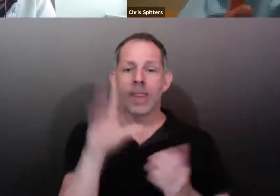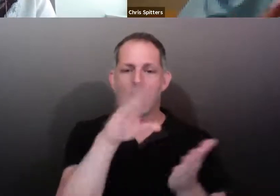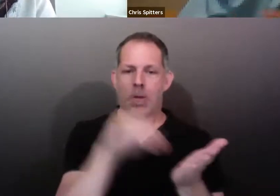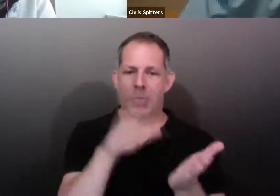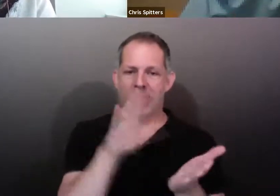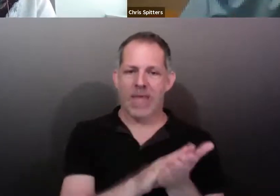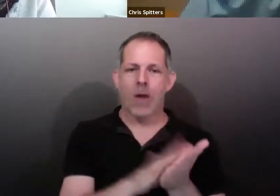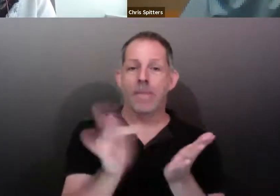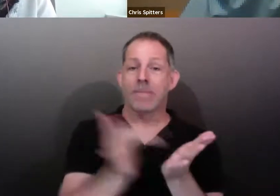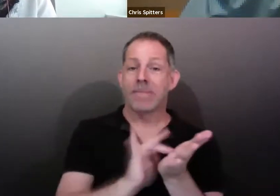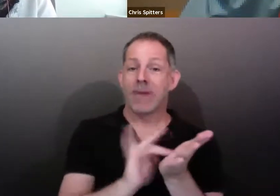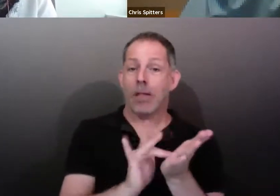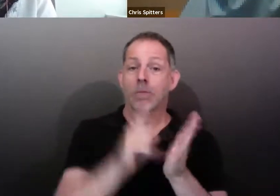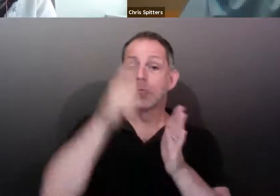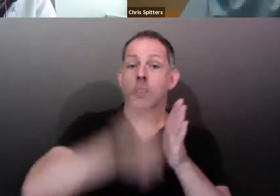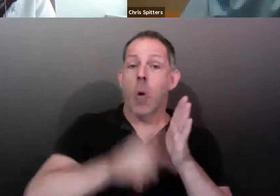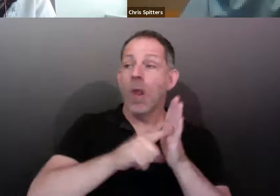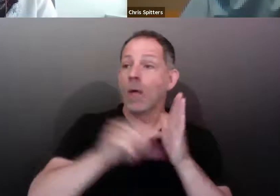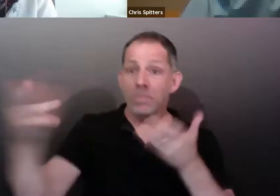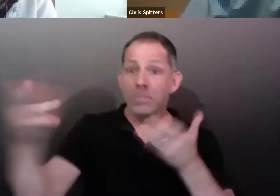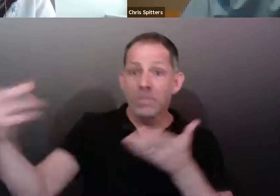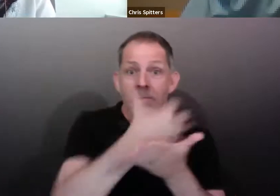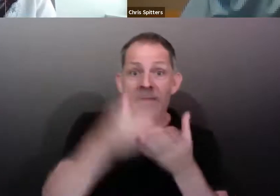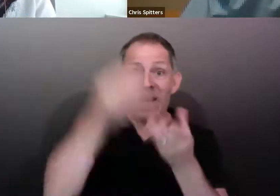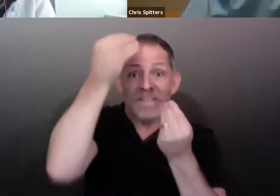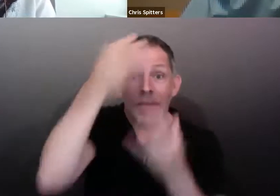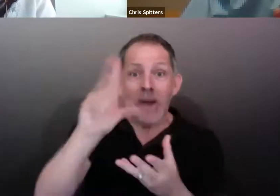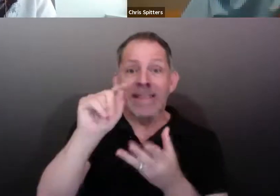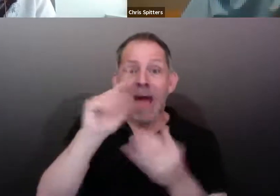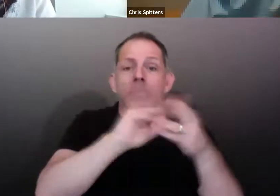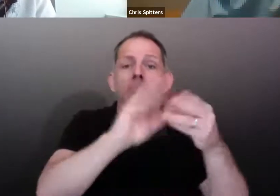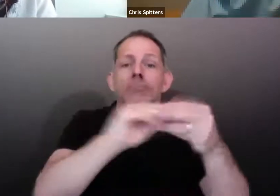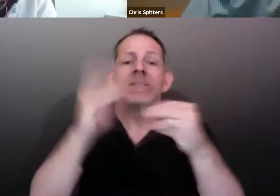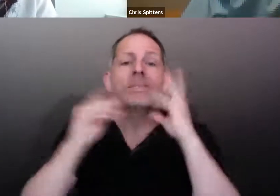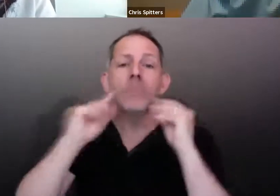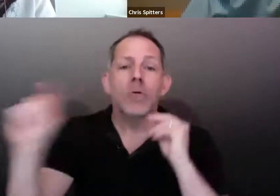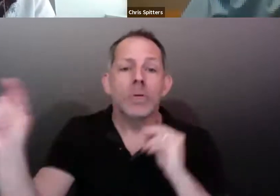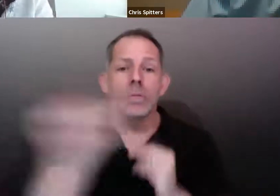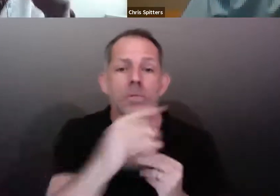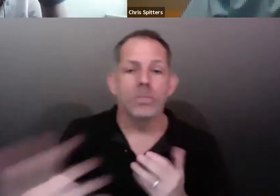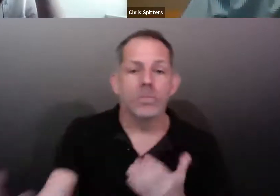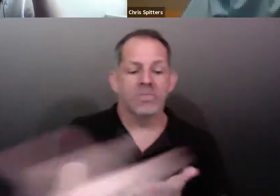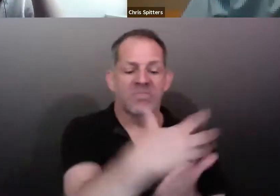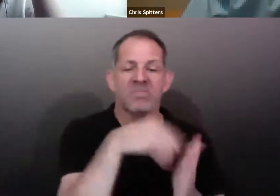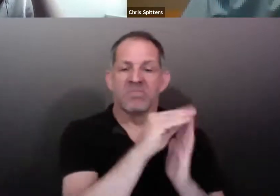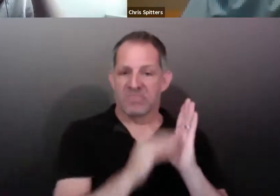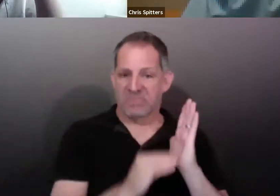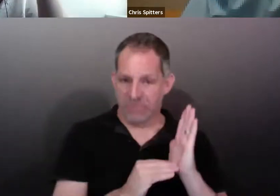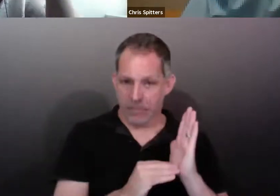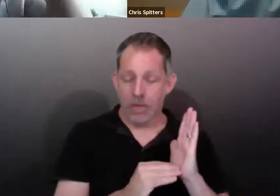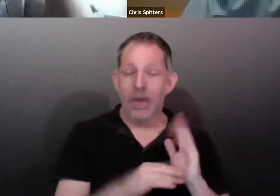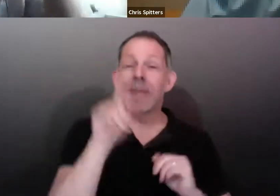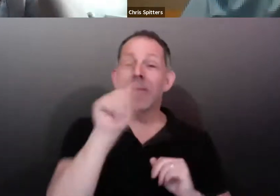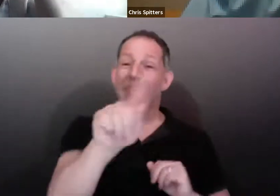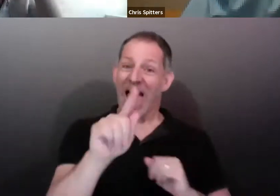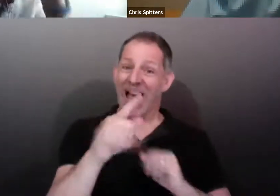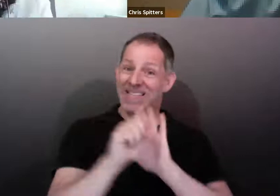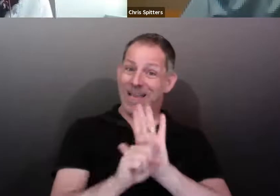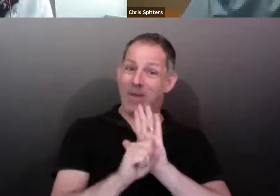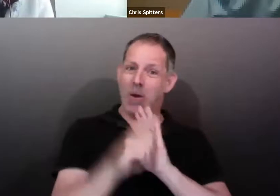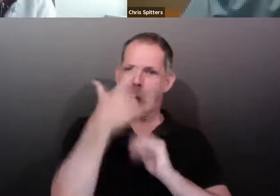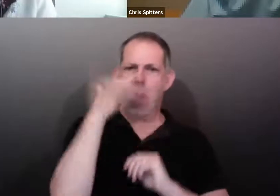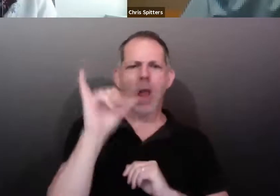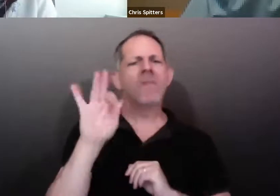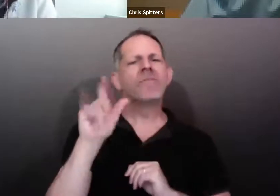it's not like the flu where you get better and then a week later, it's like nothing ever happened. It's quite common to